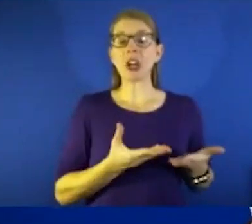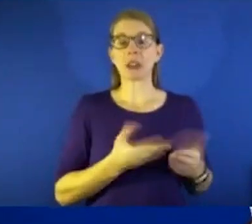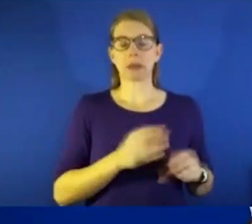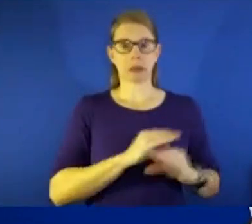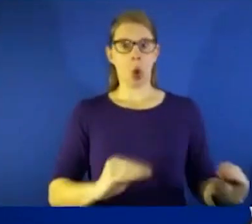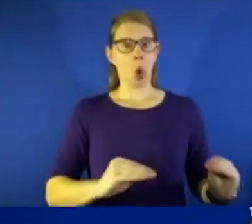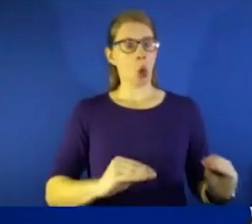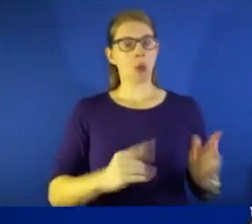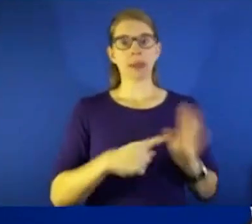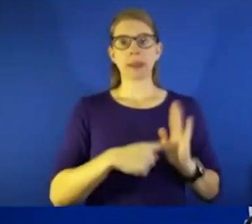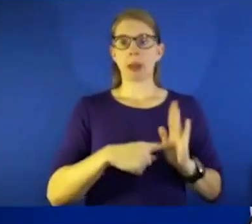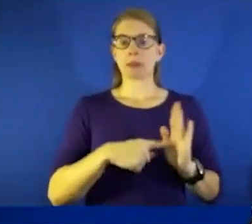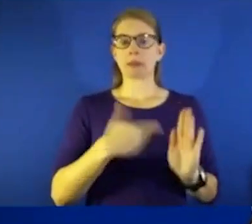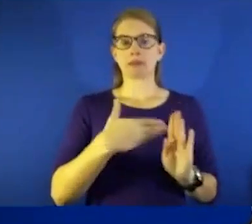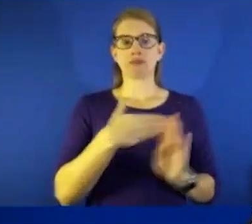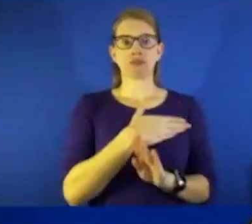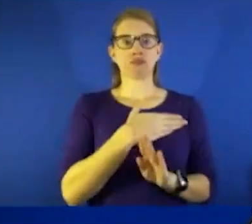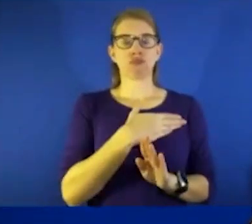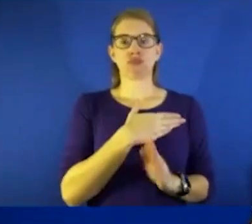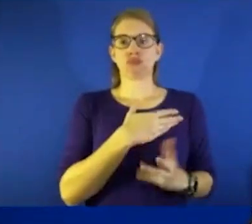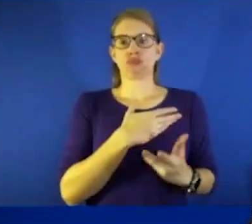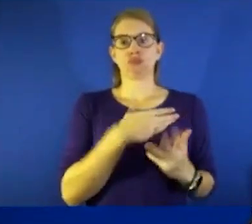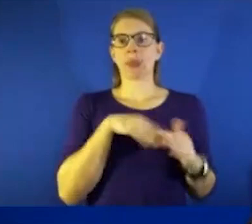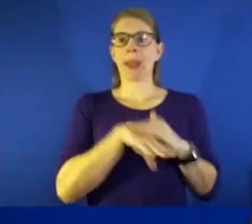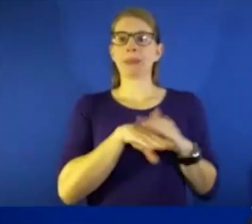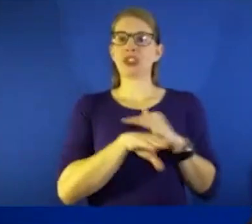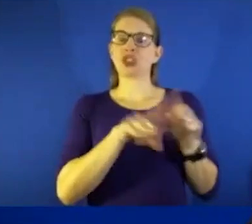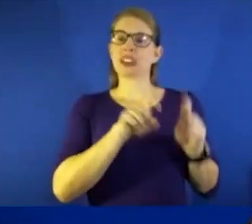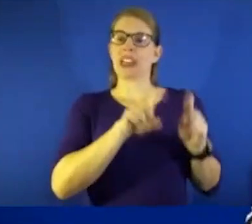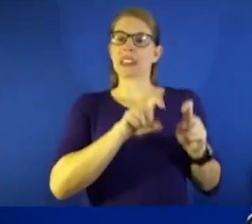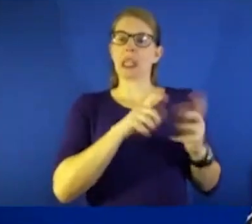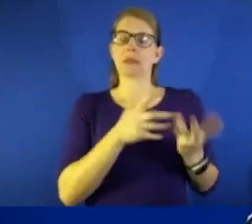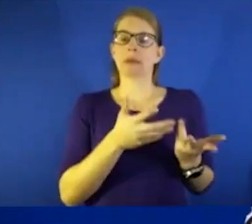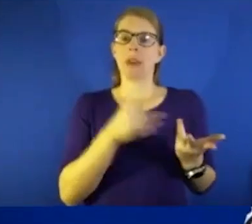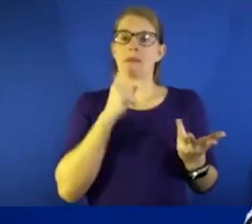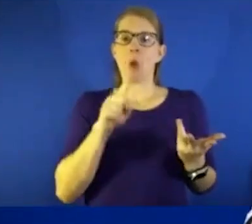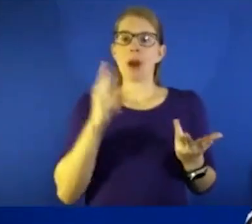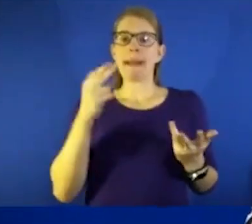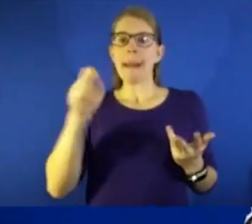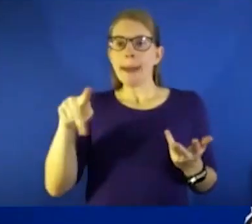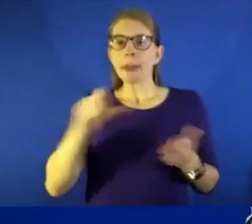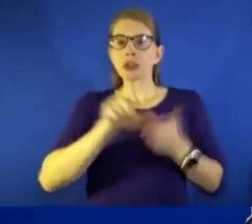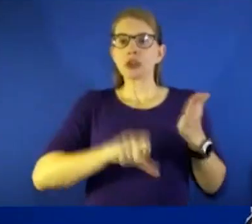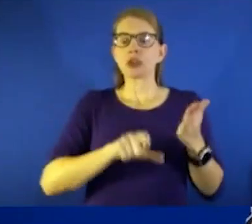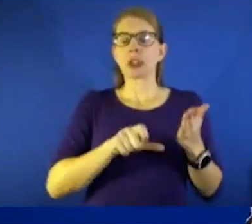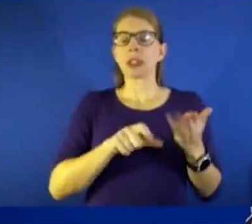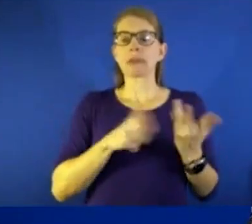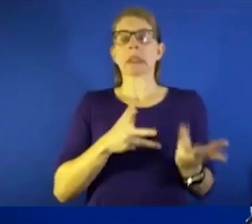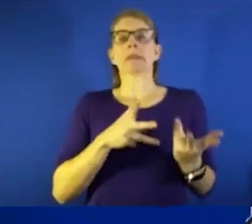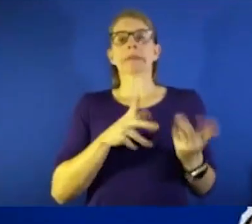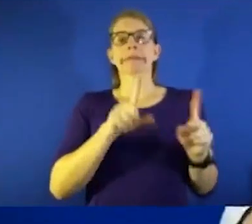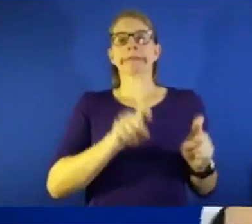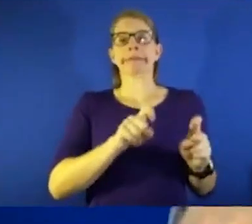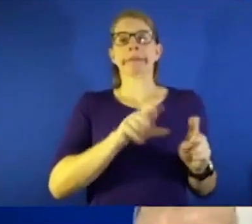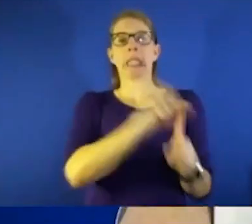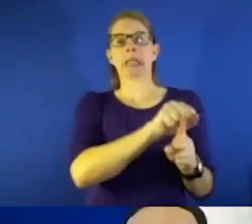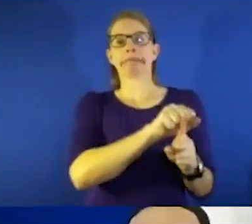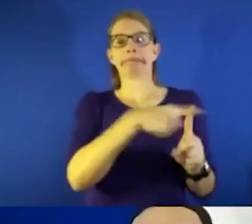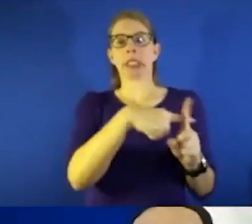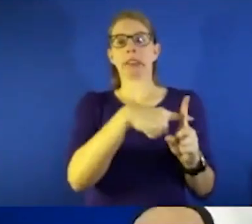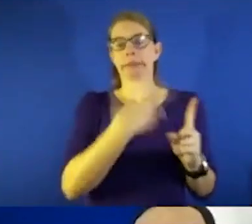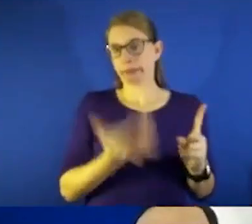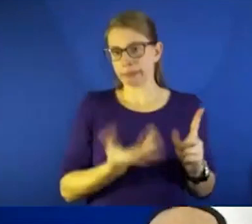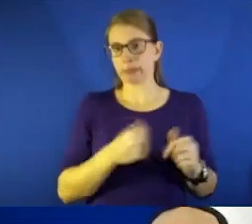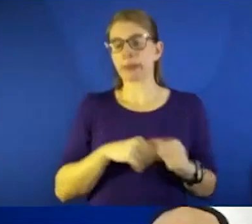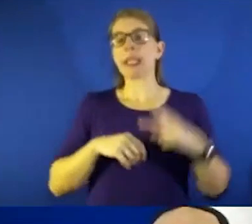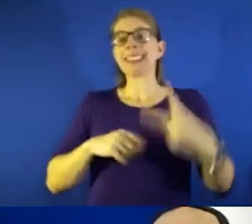had they had admission testing, so they came in for their hip surgery, and we still test and screen everybody, and they're positive. The second group